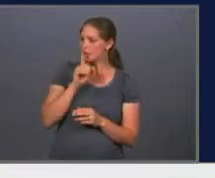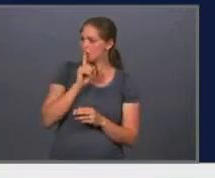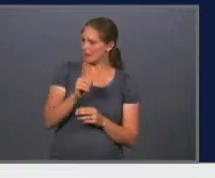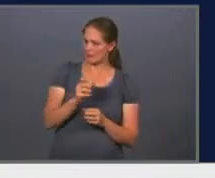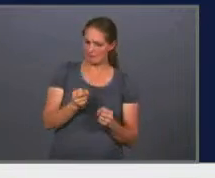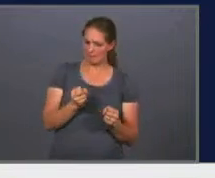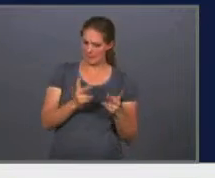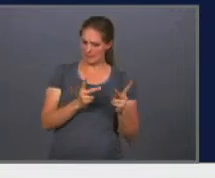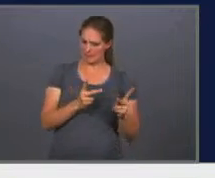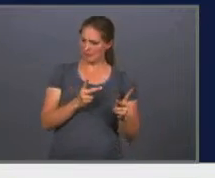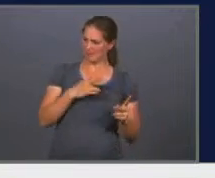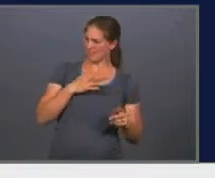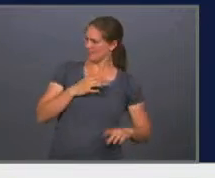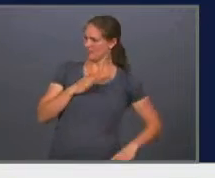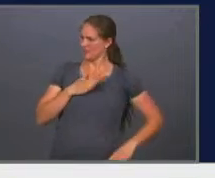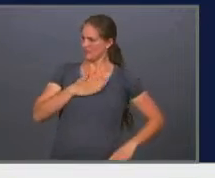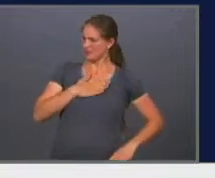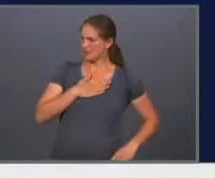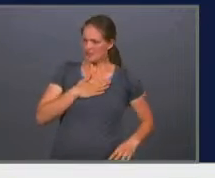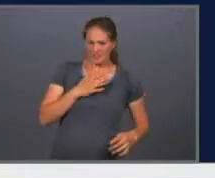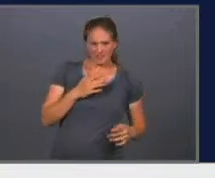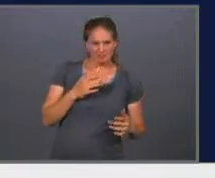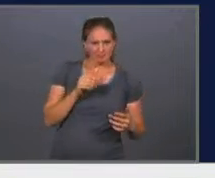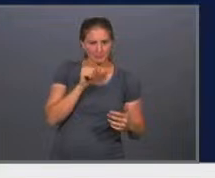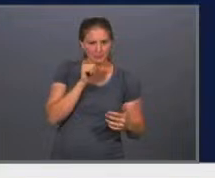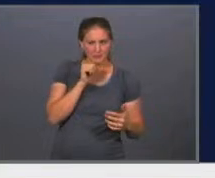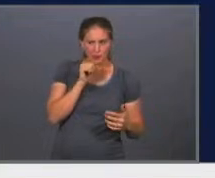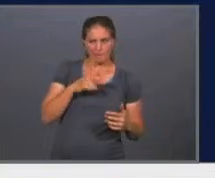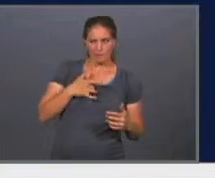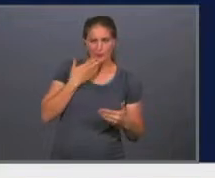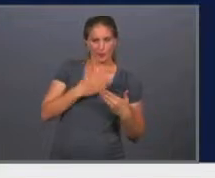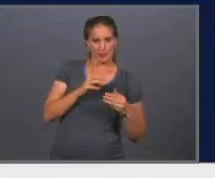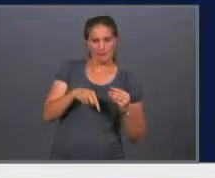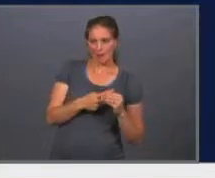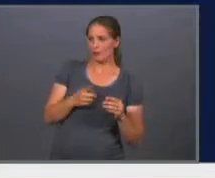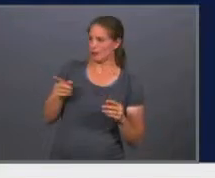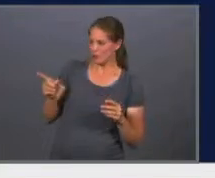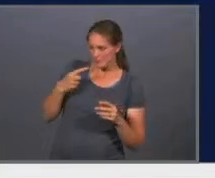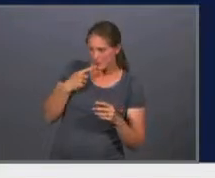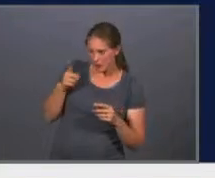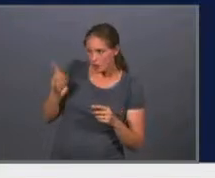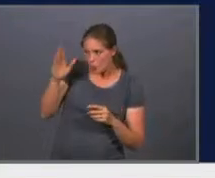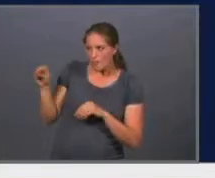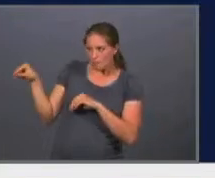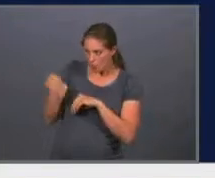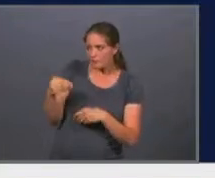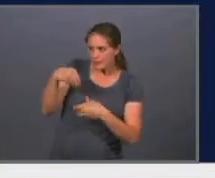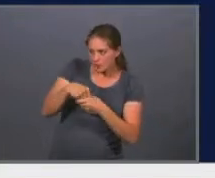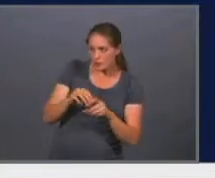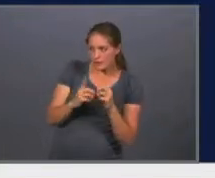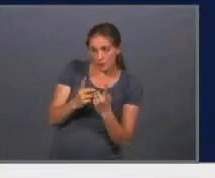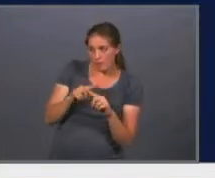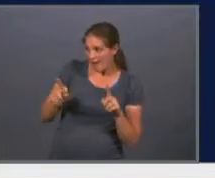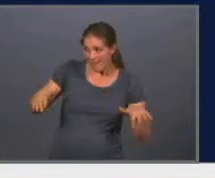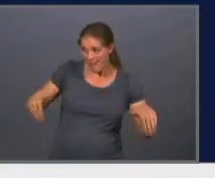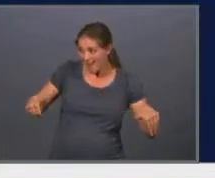of constituents that he said he would move into the district and has not, and I've